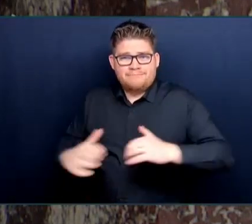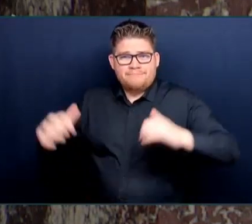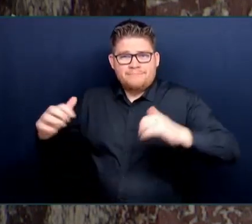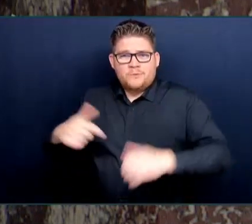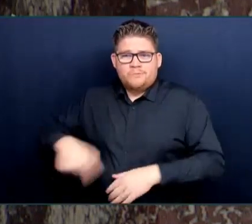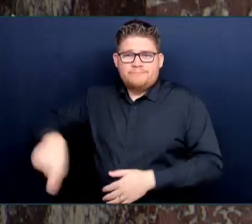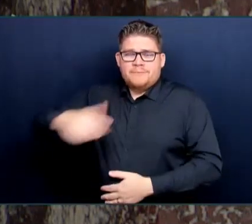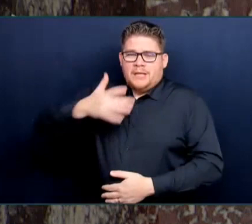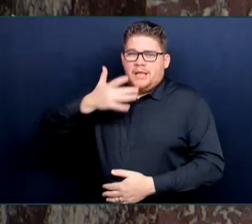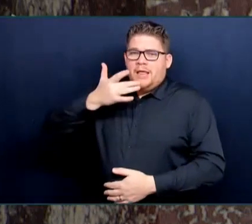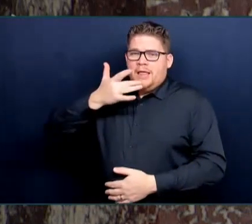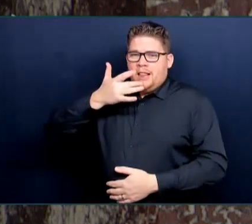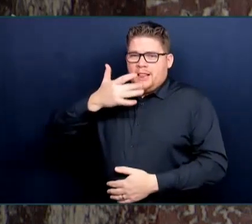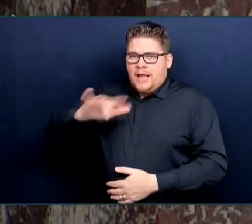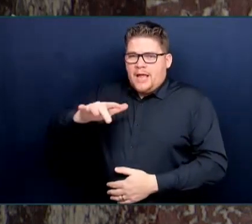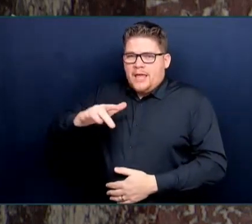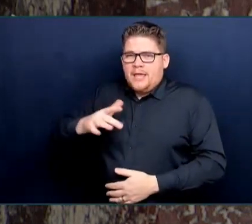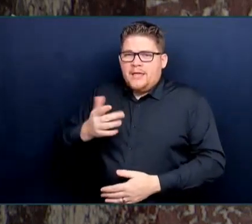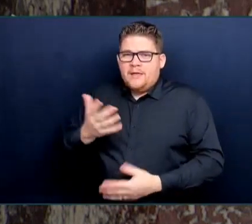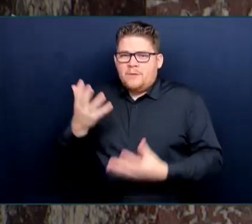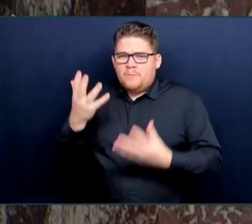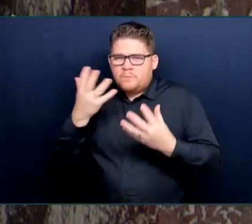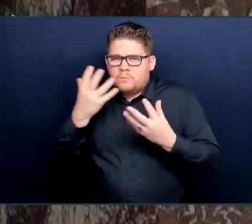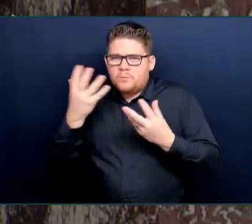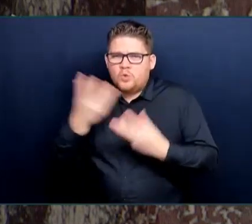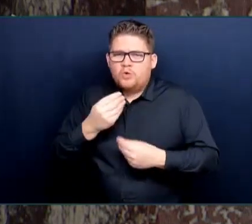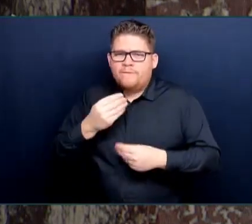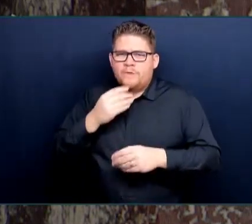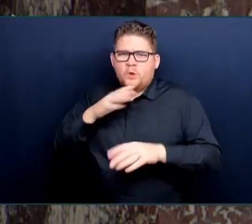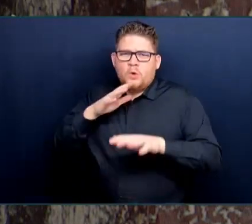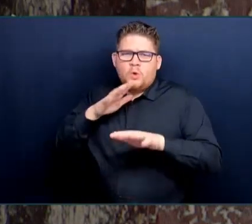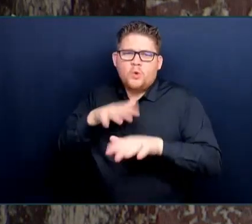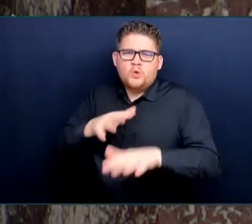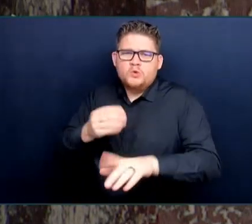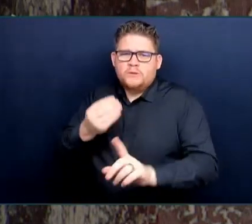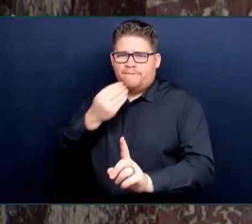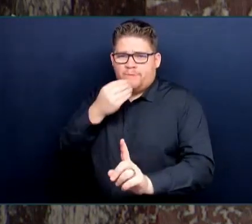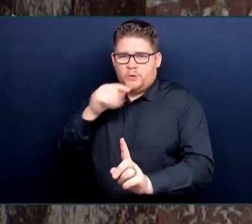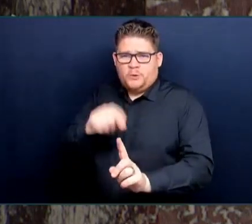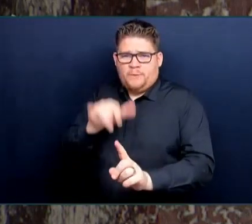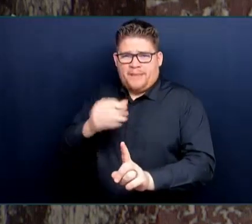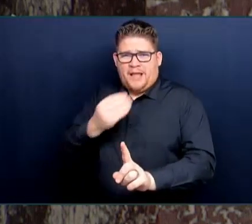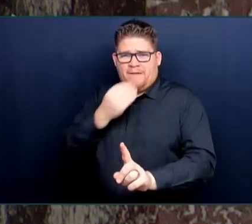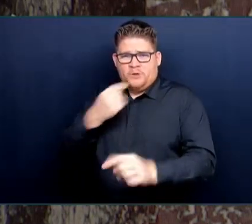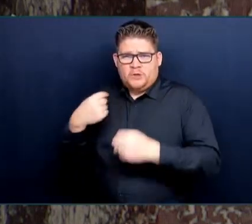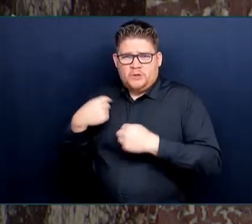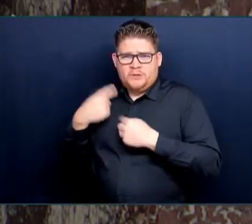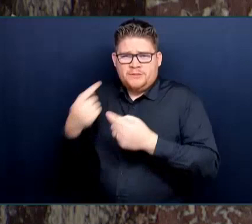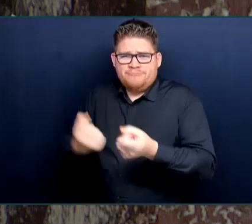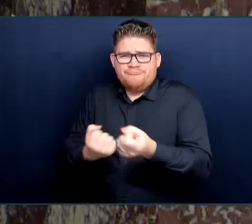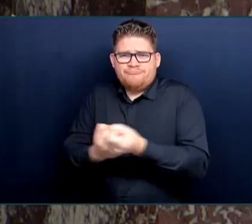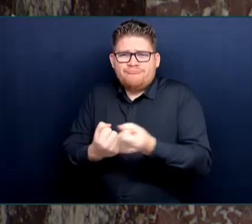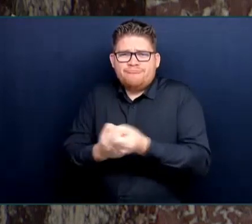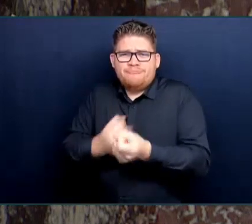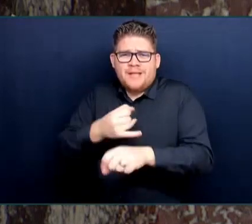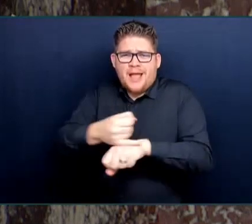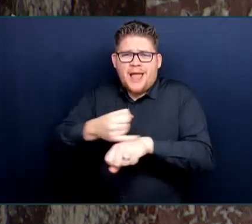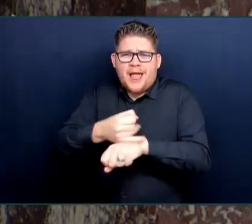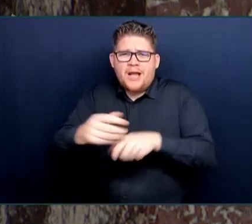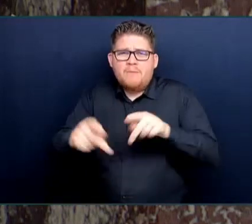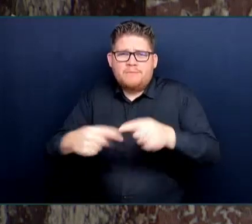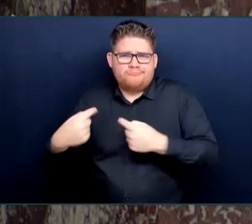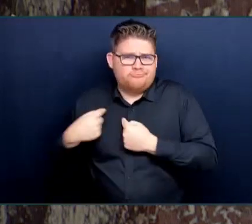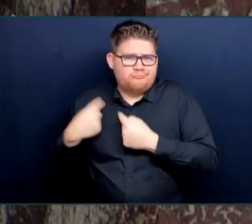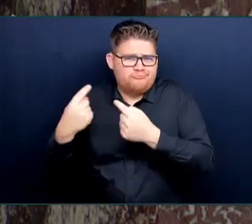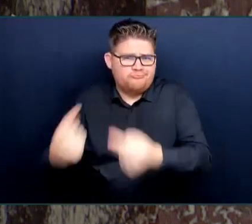that sustained coastal communities and people since time immemorial. The event was hosted by Fisheries for Communities, and they continue to ask the same